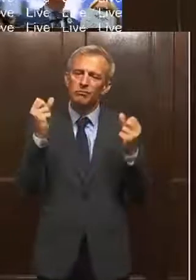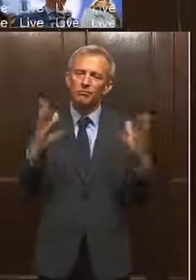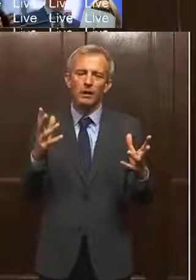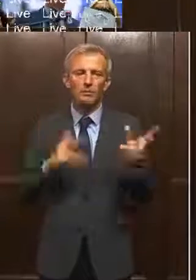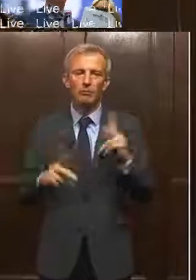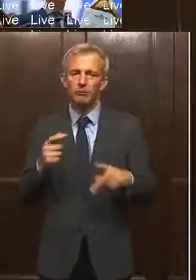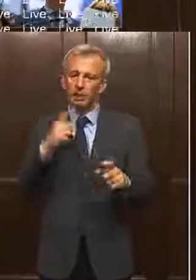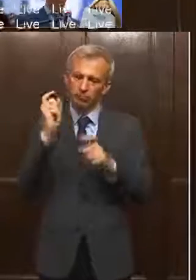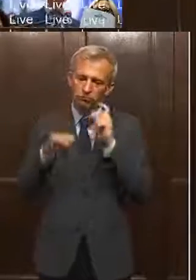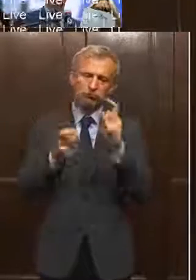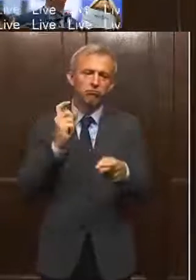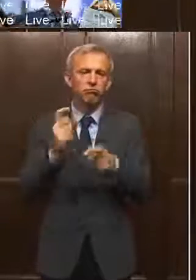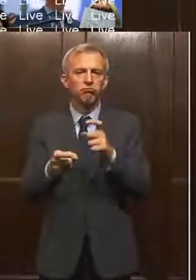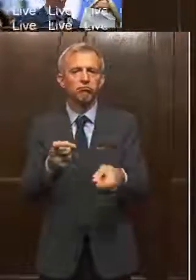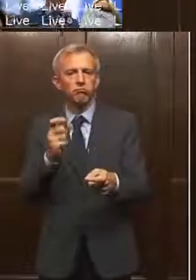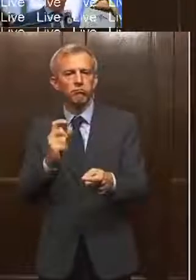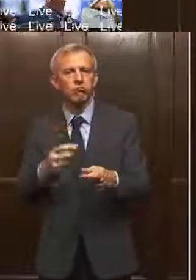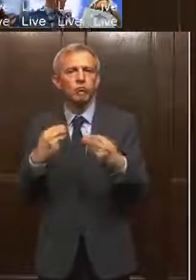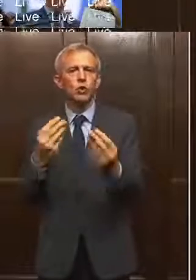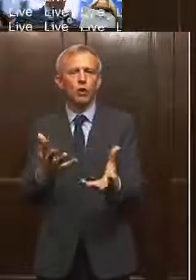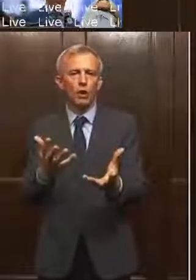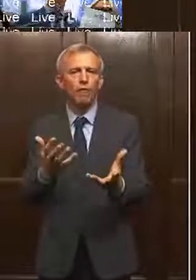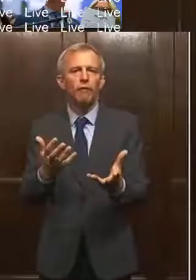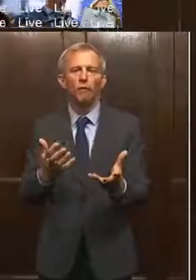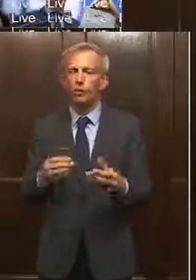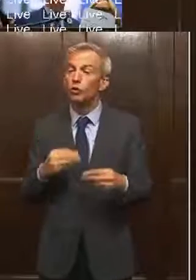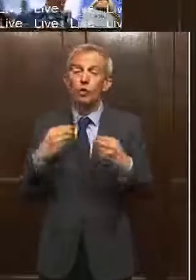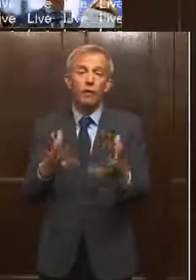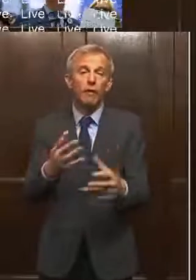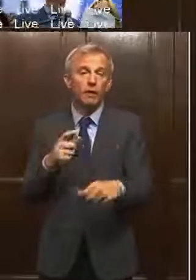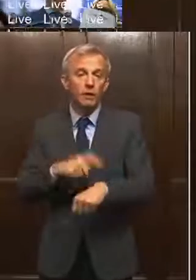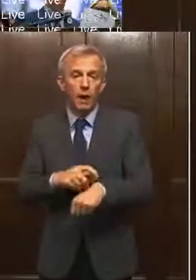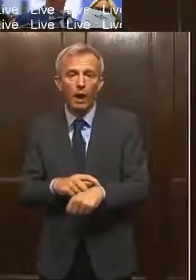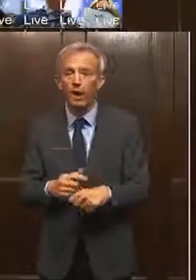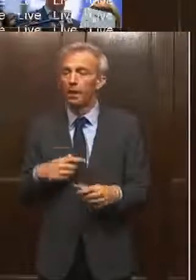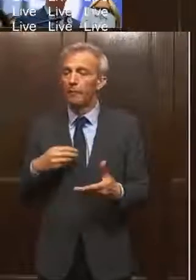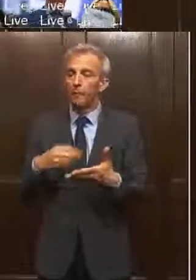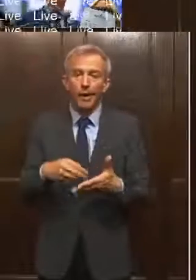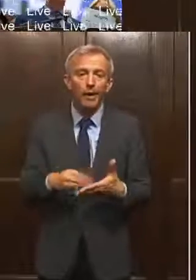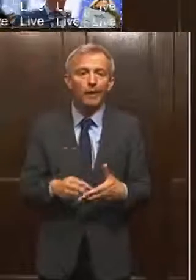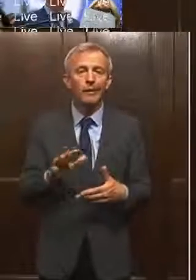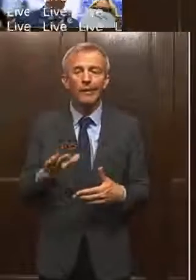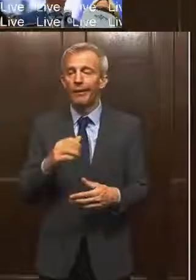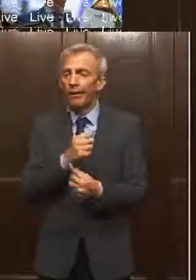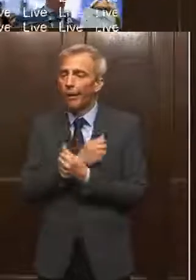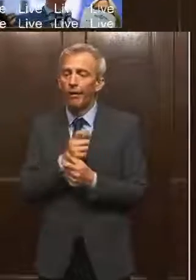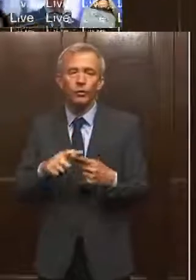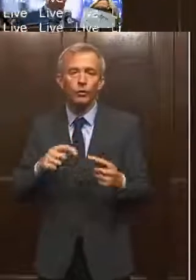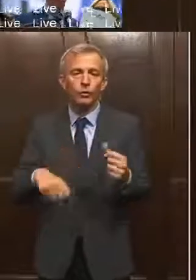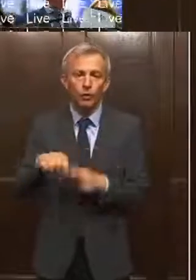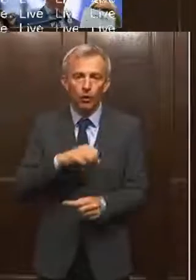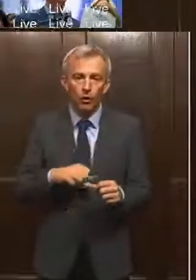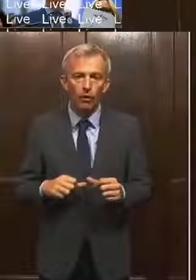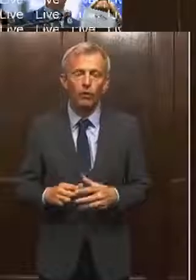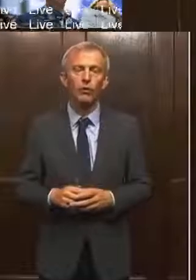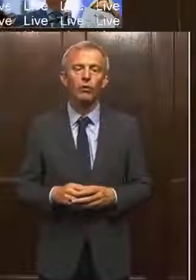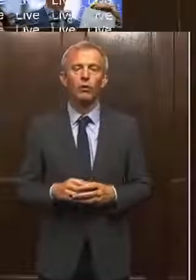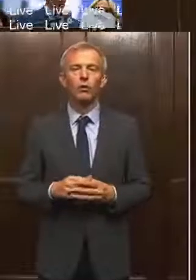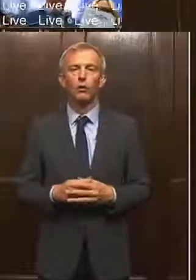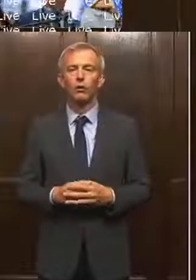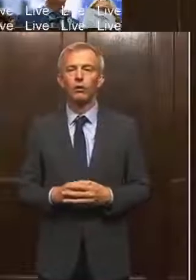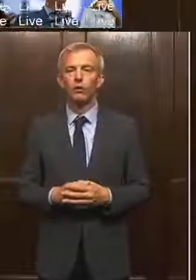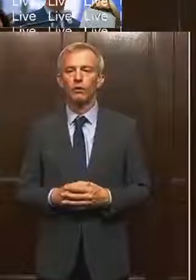who are stepping up to help, to give their time, their resources, their love to one another. And here at